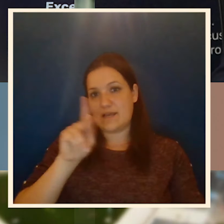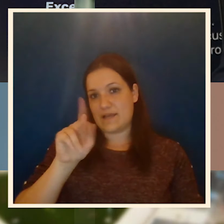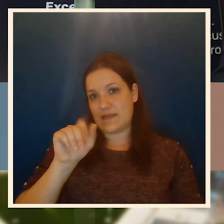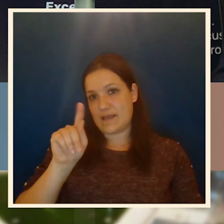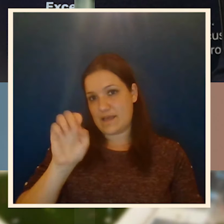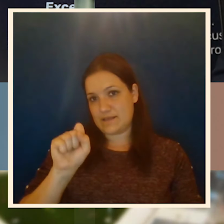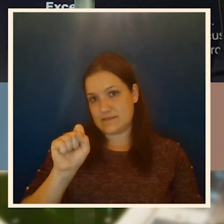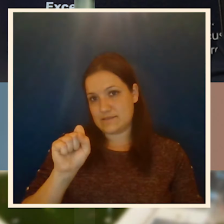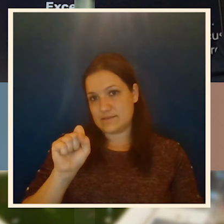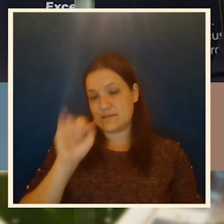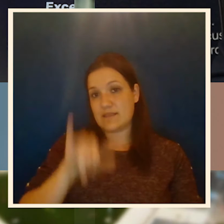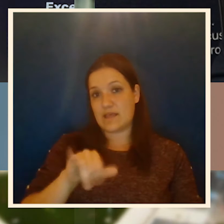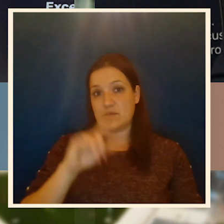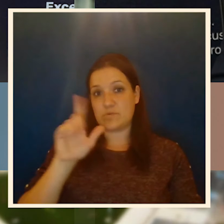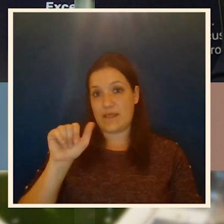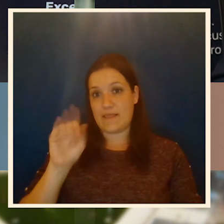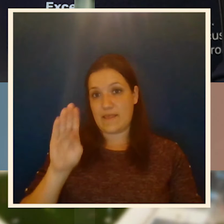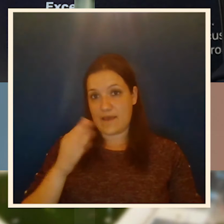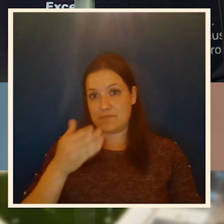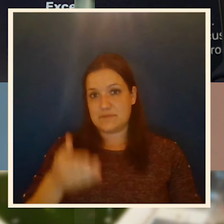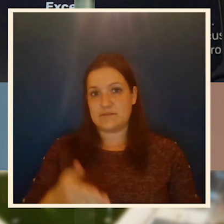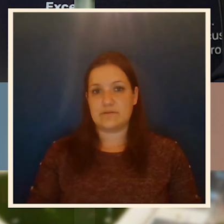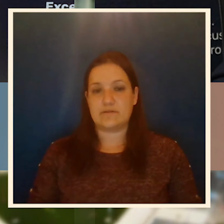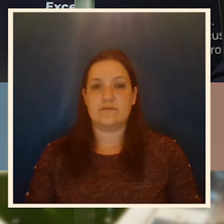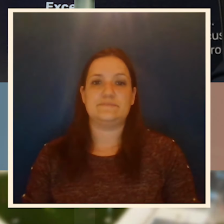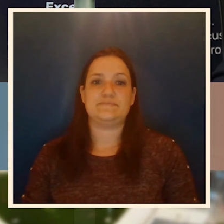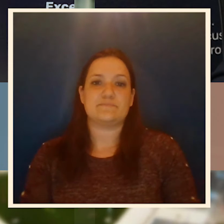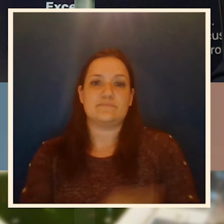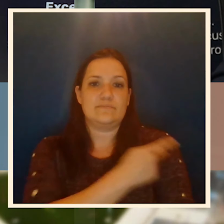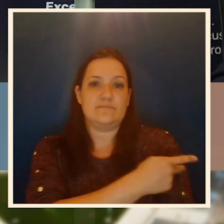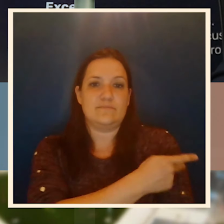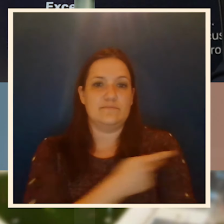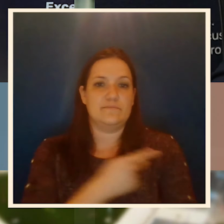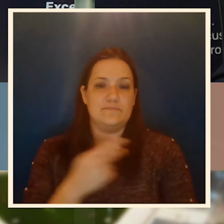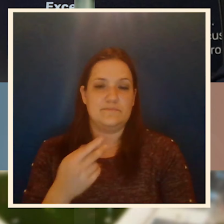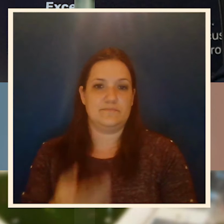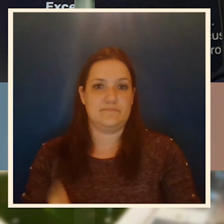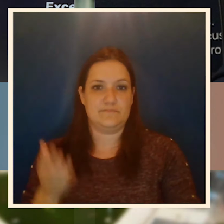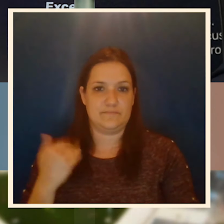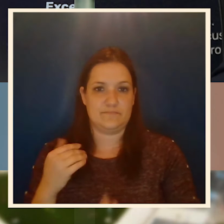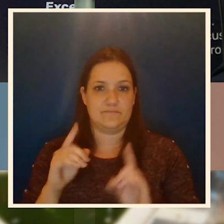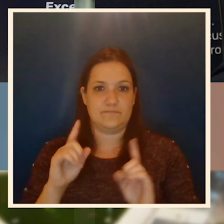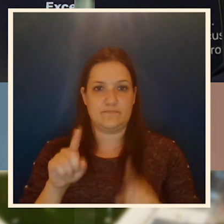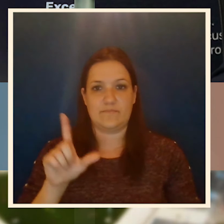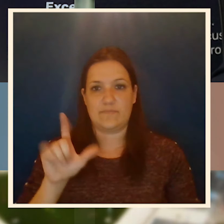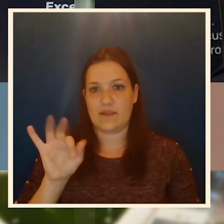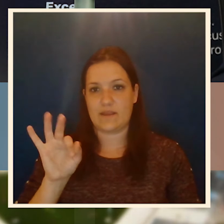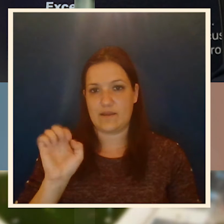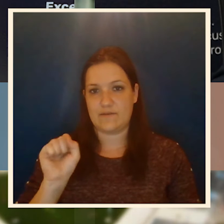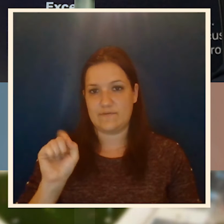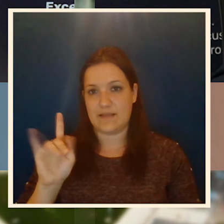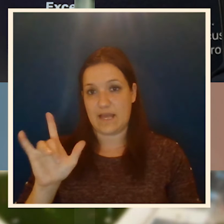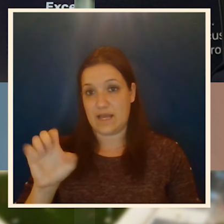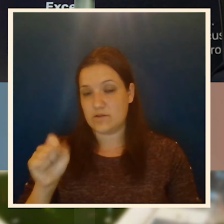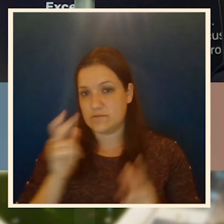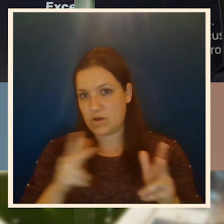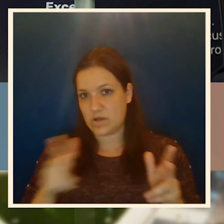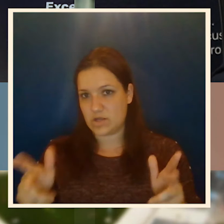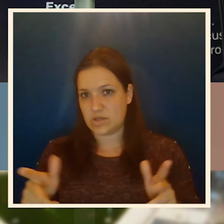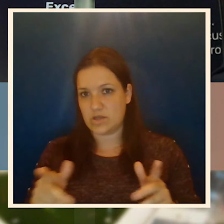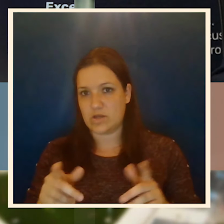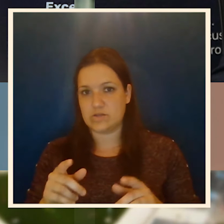where the laboratory is. Mm-hmm. So those patients that used to go to the Lifestyle Center parking lot to get a